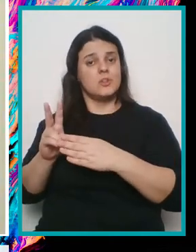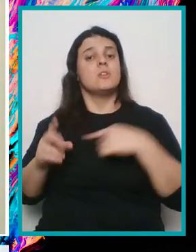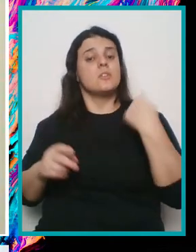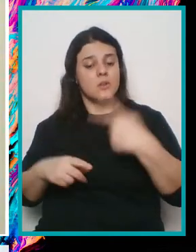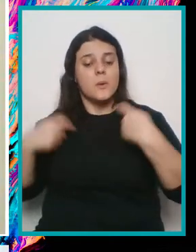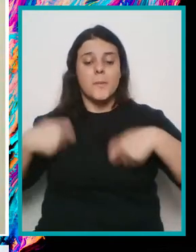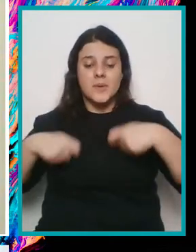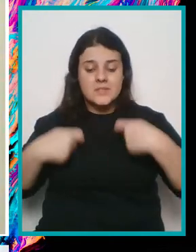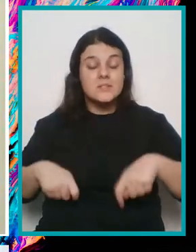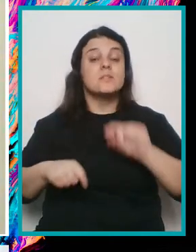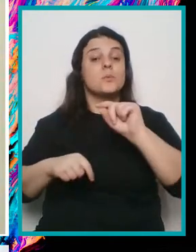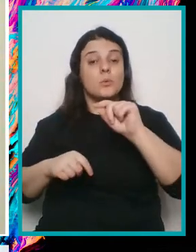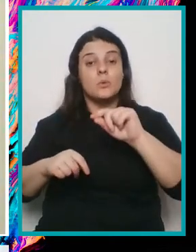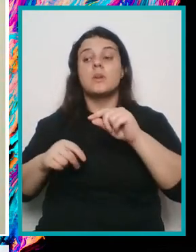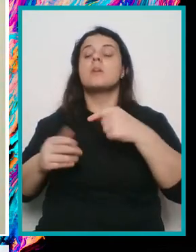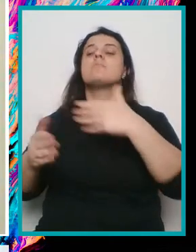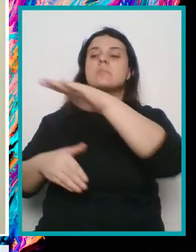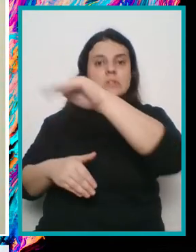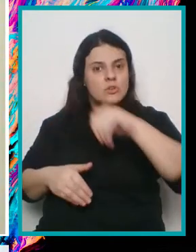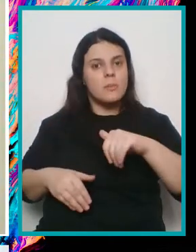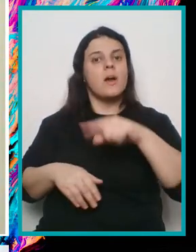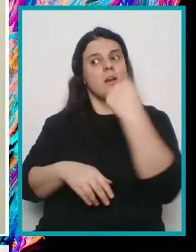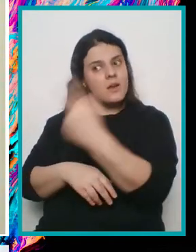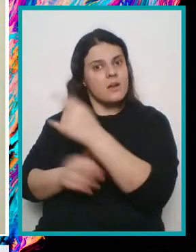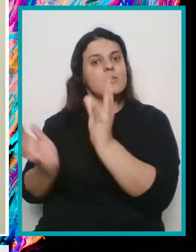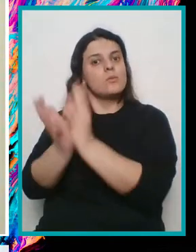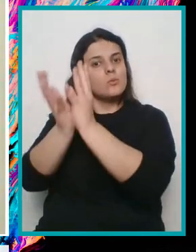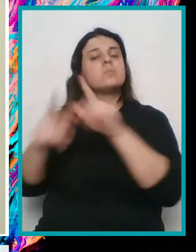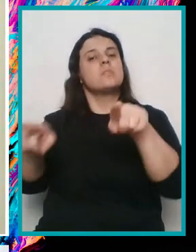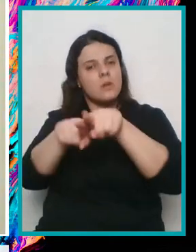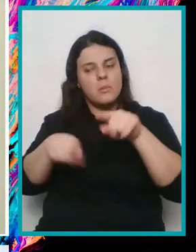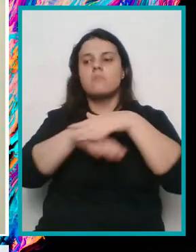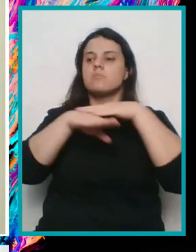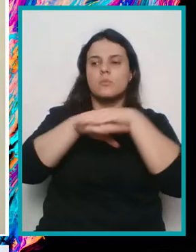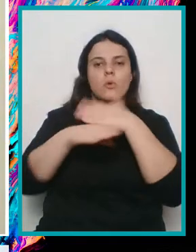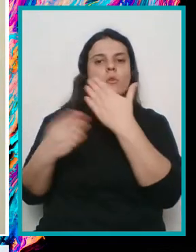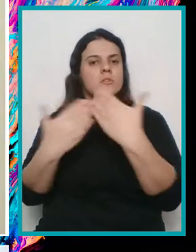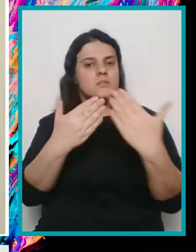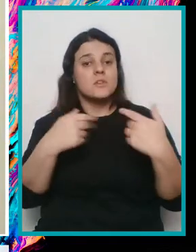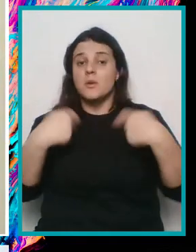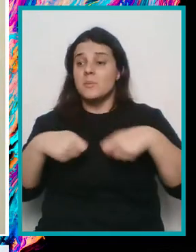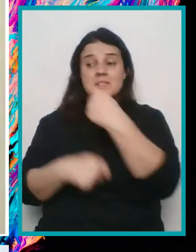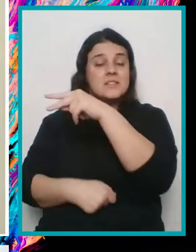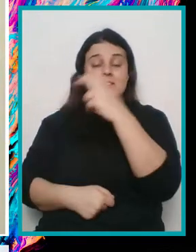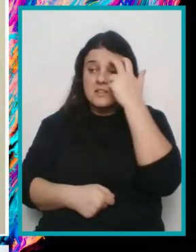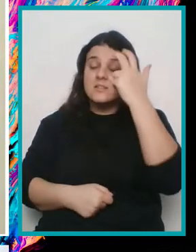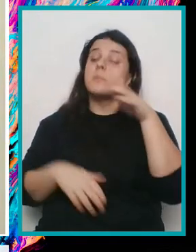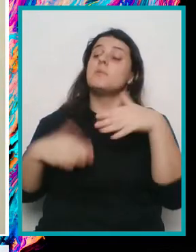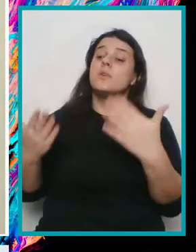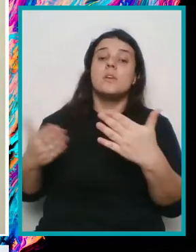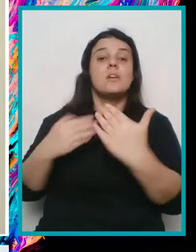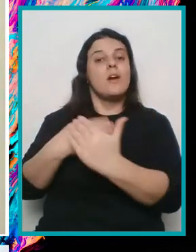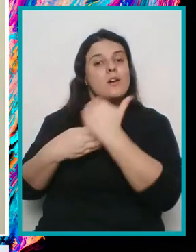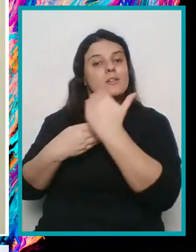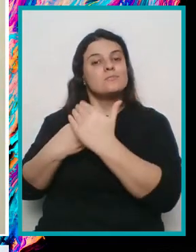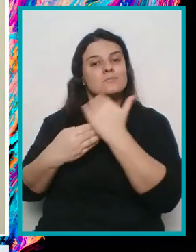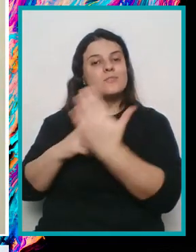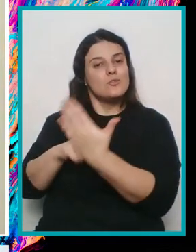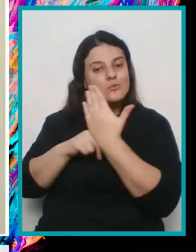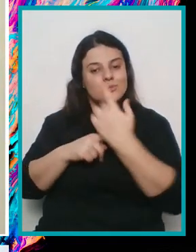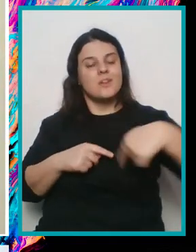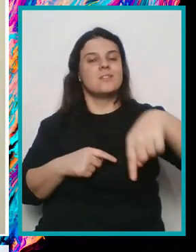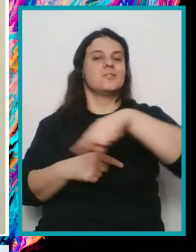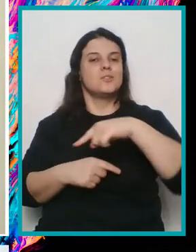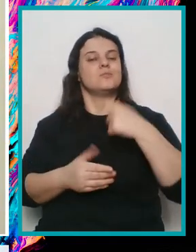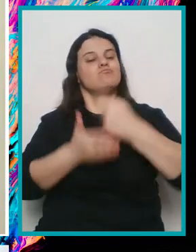fight the climate crisis. Without the indigenous knowledge, without indigenous wisdom, then we